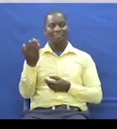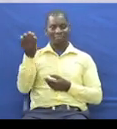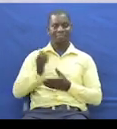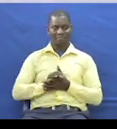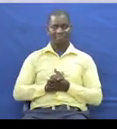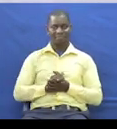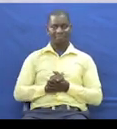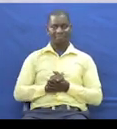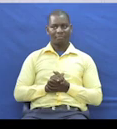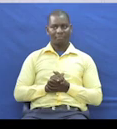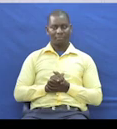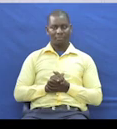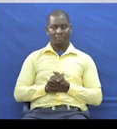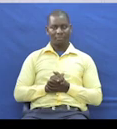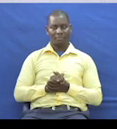Atomic number.